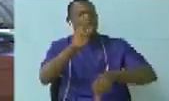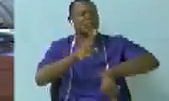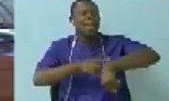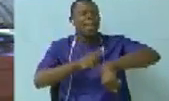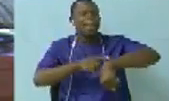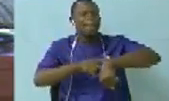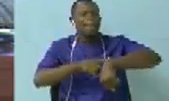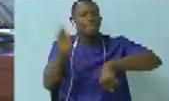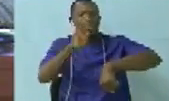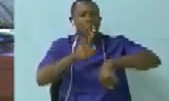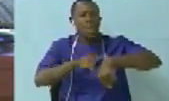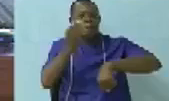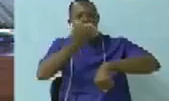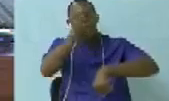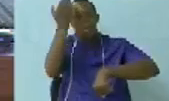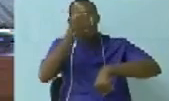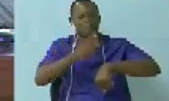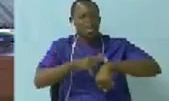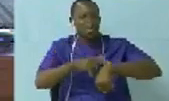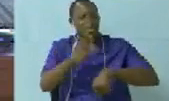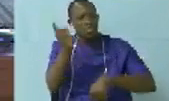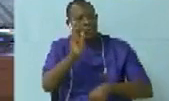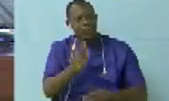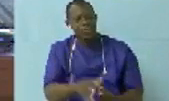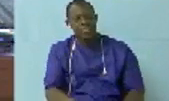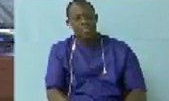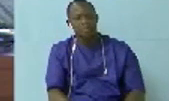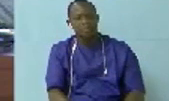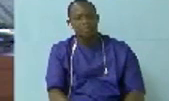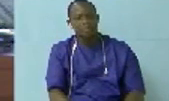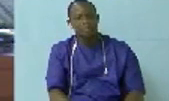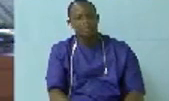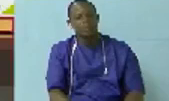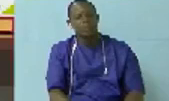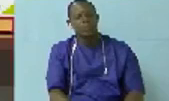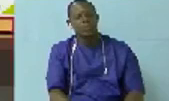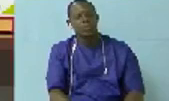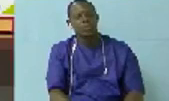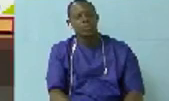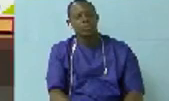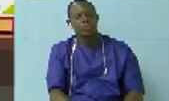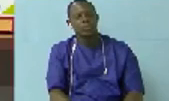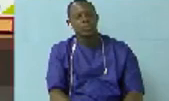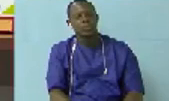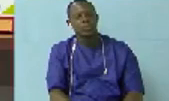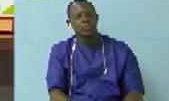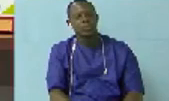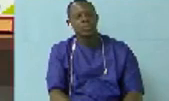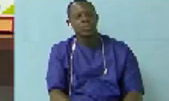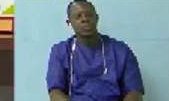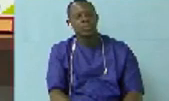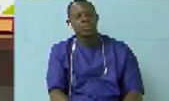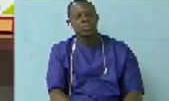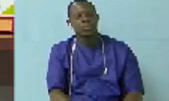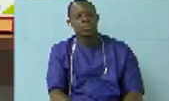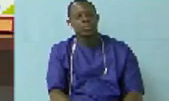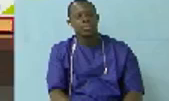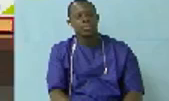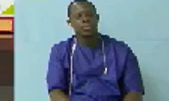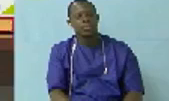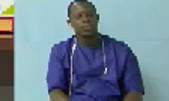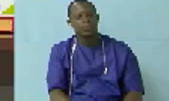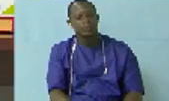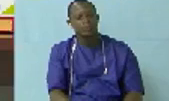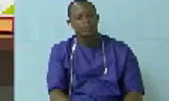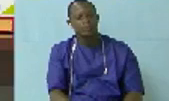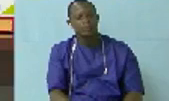in the morning? Number ni call nyim anata nyim mobile number kan sunto wati jo wara do so manda wati